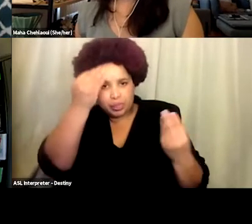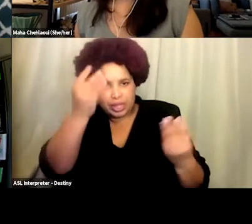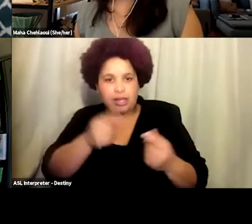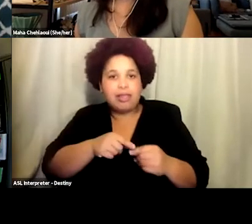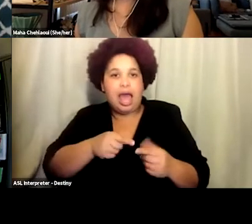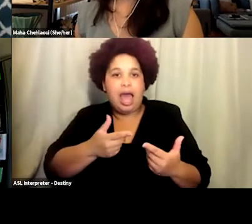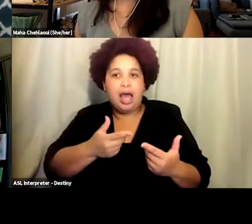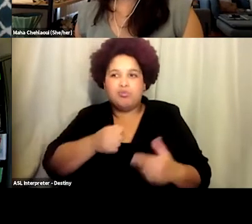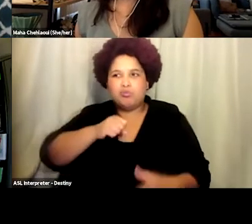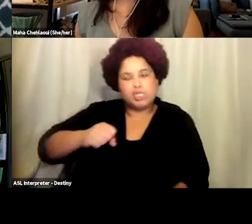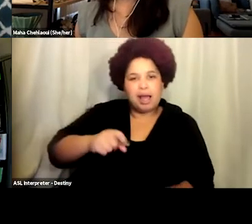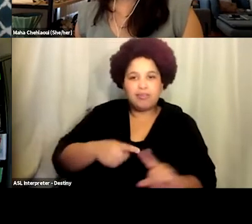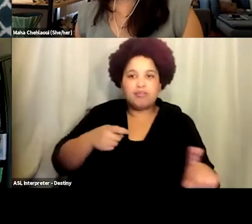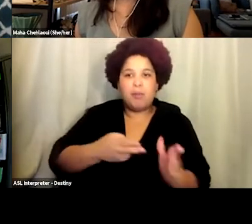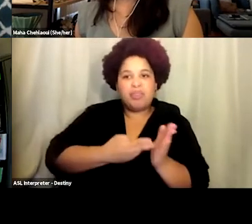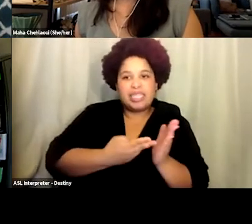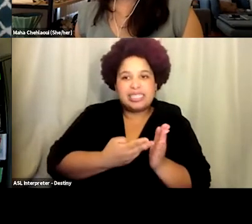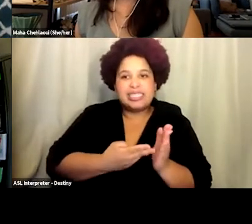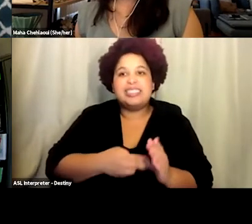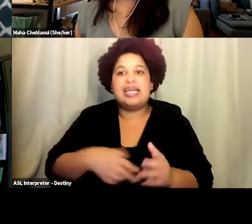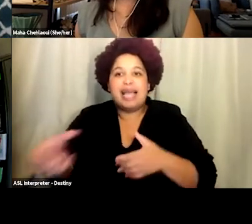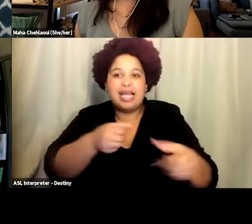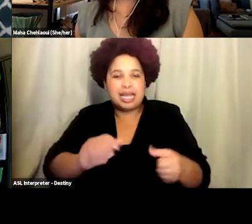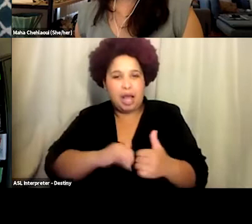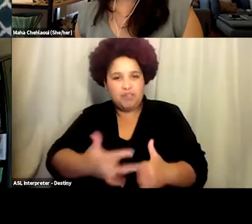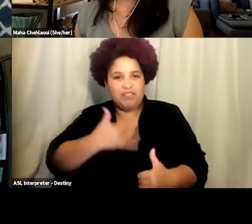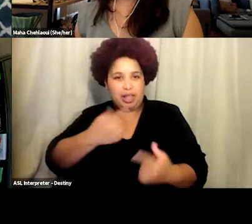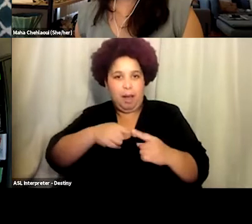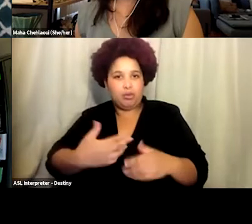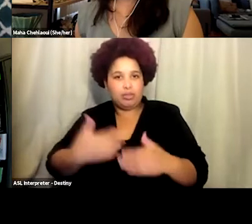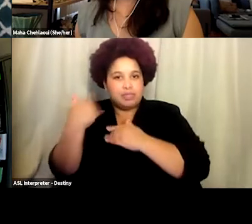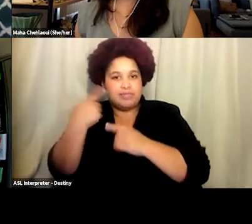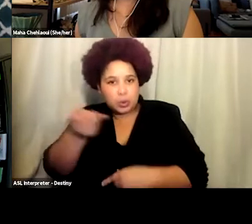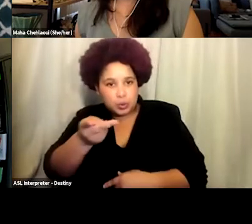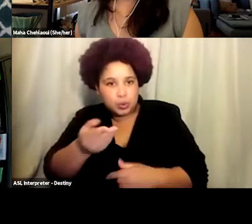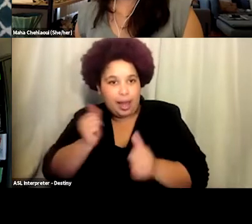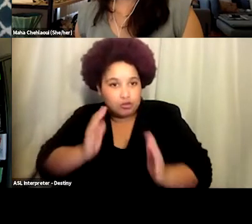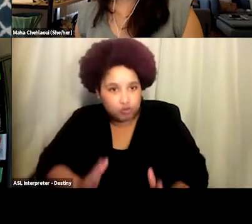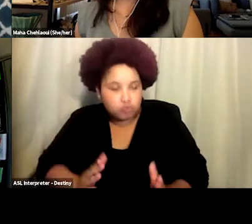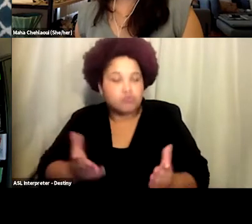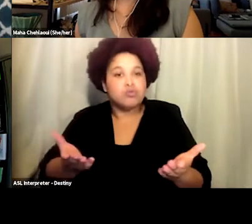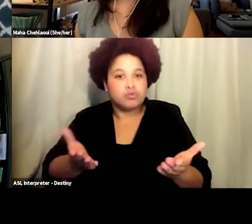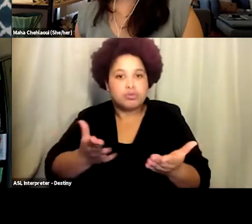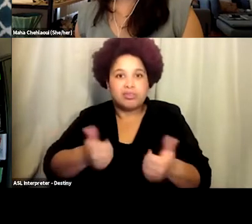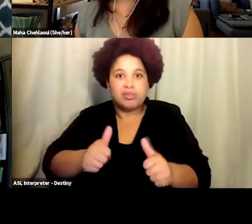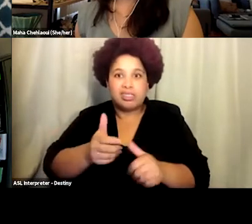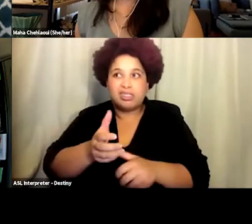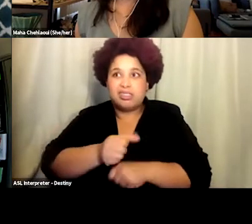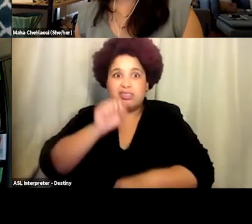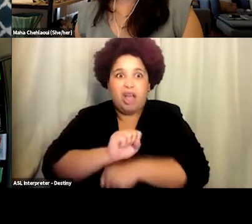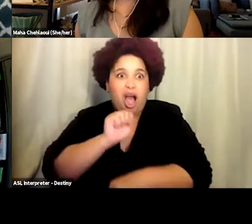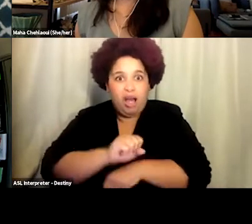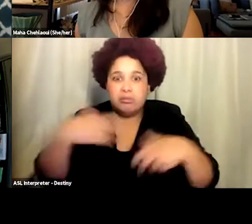pushback on social media with like authentic casting, and like, how do you feel the responsibility is for you guys as actors just trying to get a job,